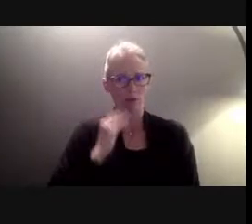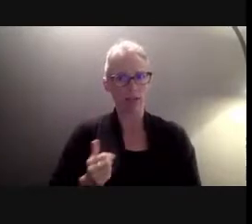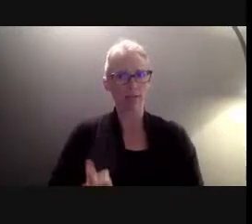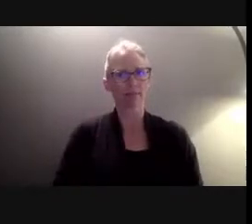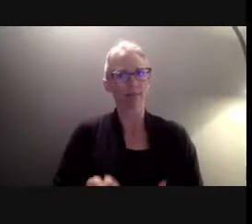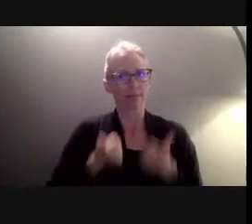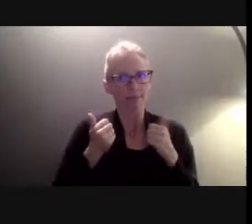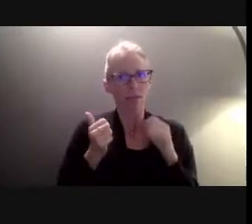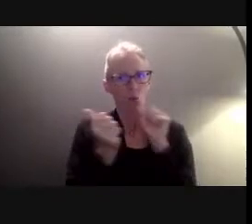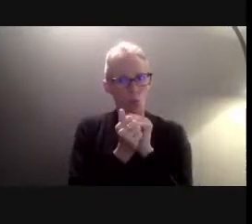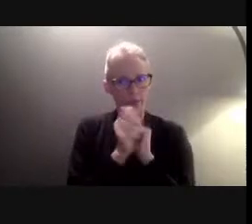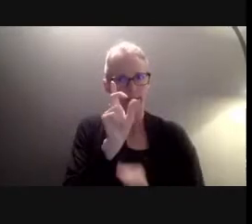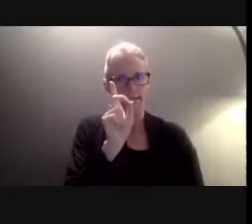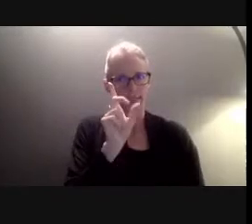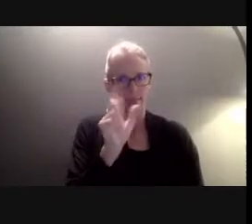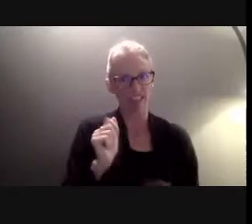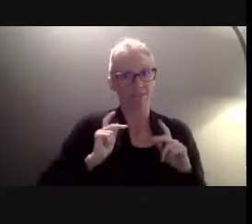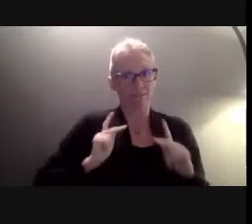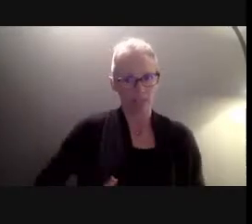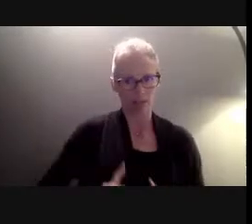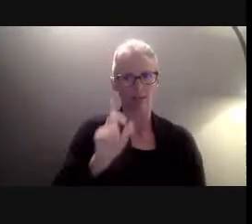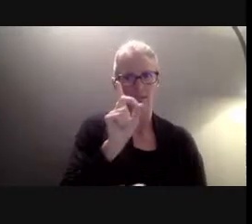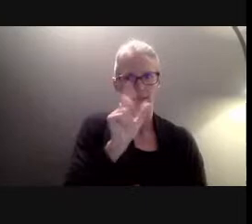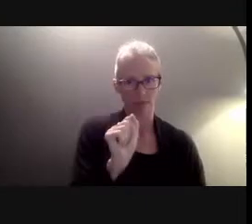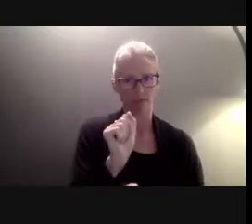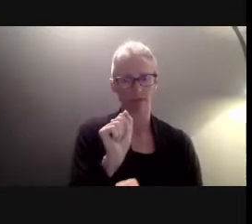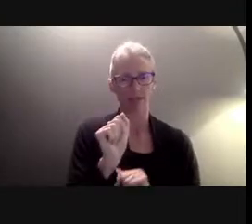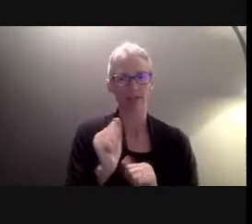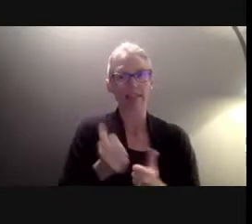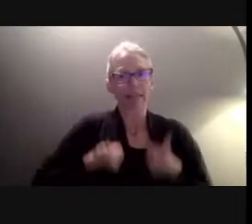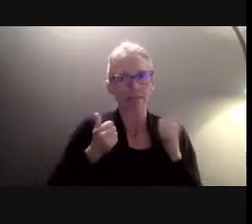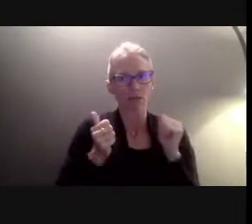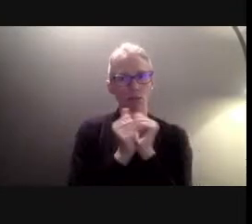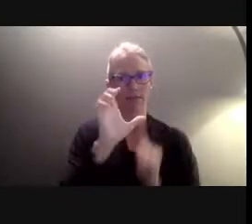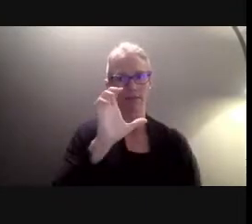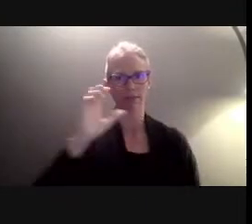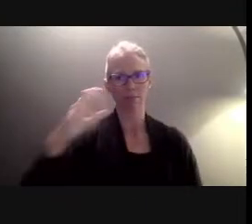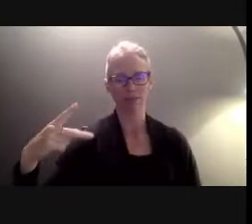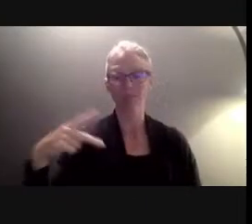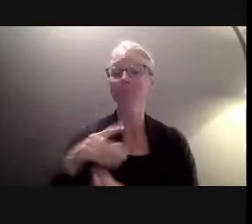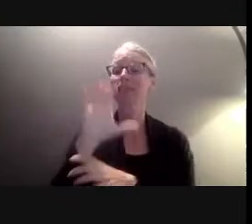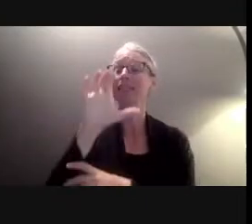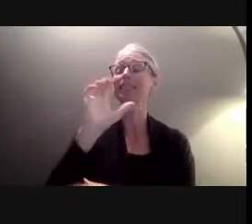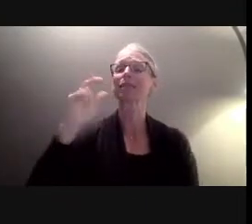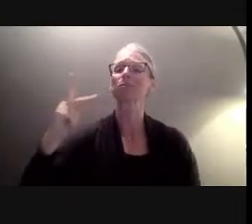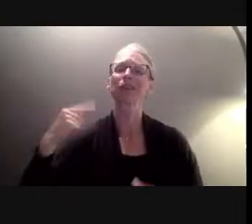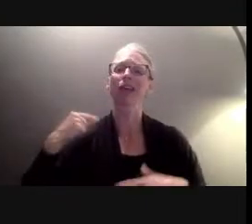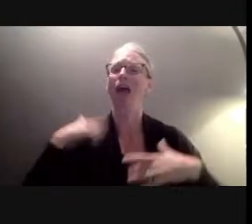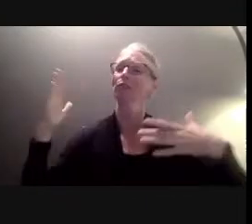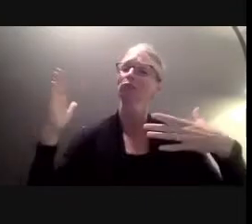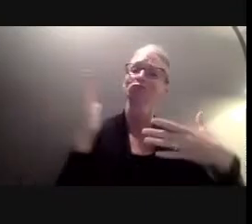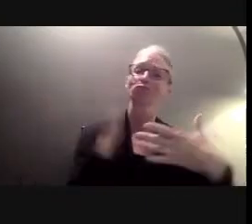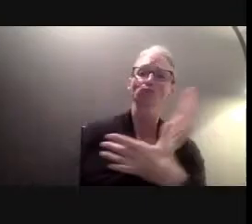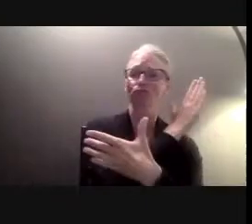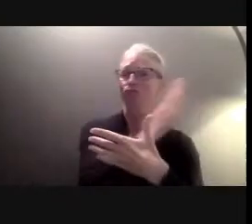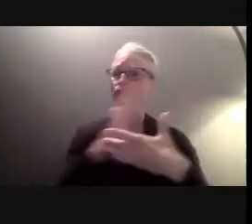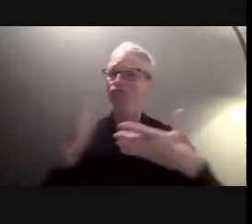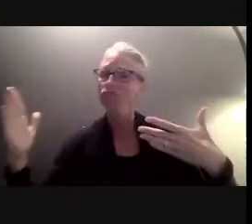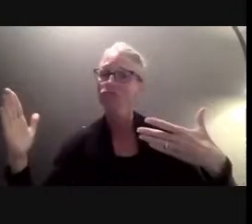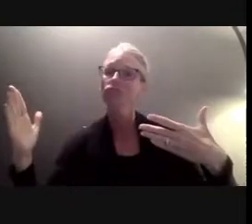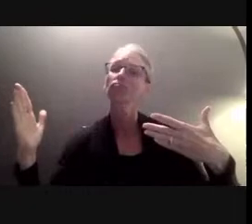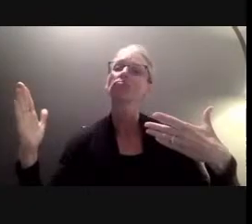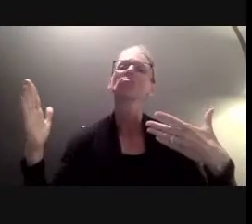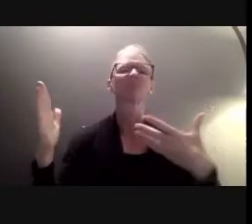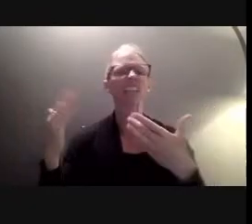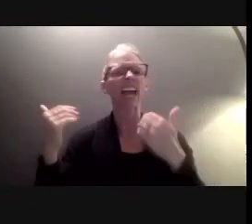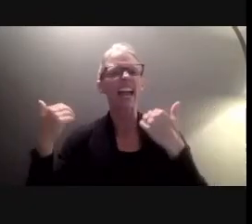Cerebral palsy is very different for everyone. It can be more severe or come with other difficulties